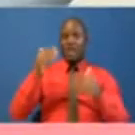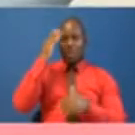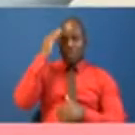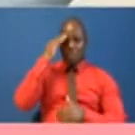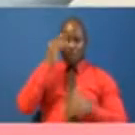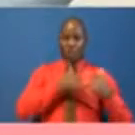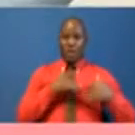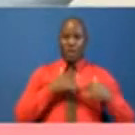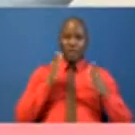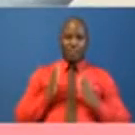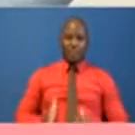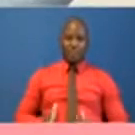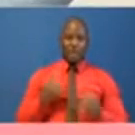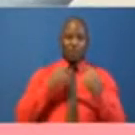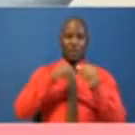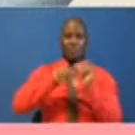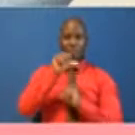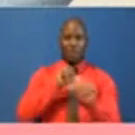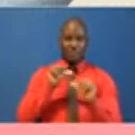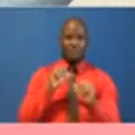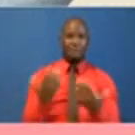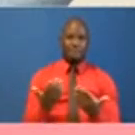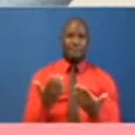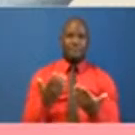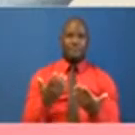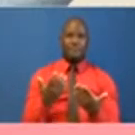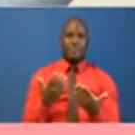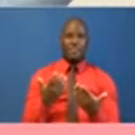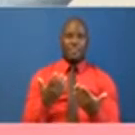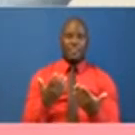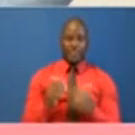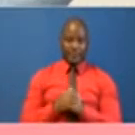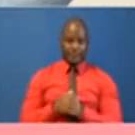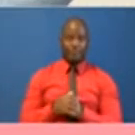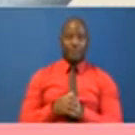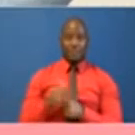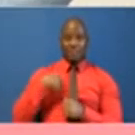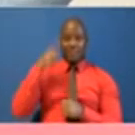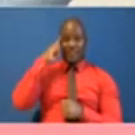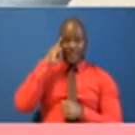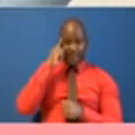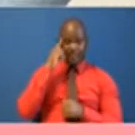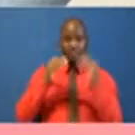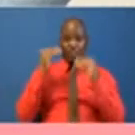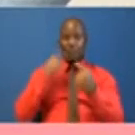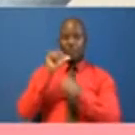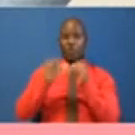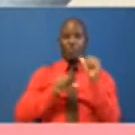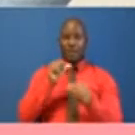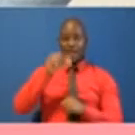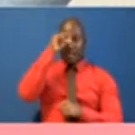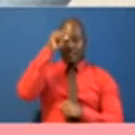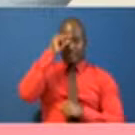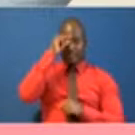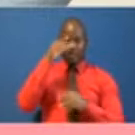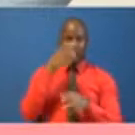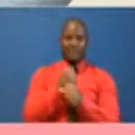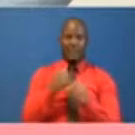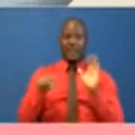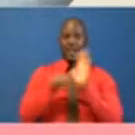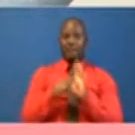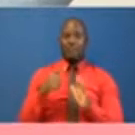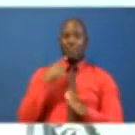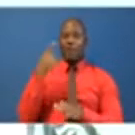concern for you as well i can allow you to pick up where prophet romania left off yes i think uh professors talk about that the government has created negative